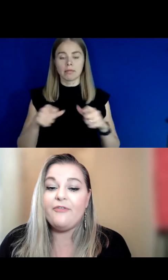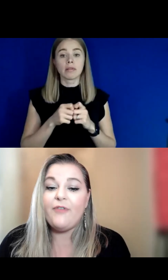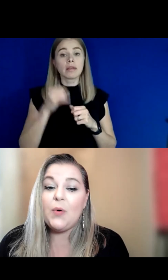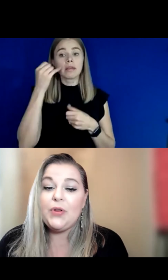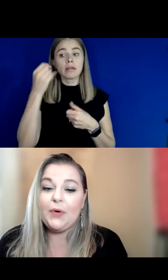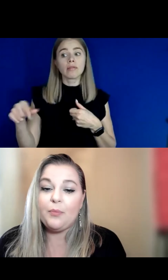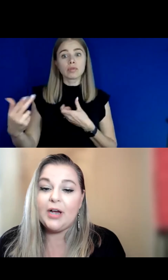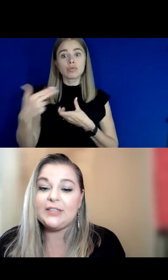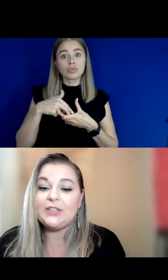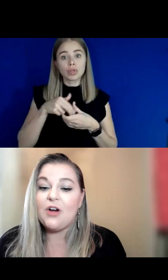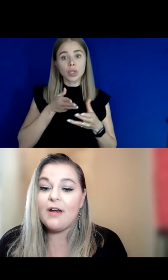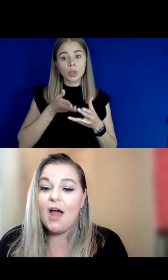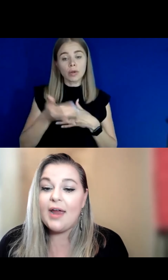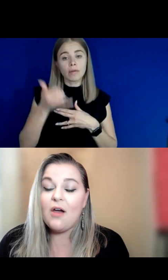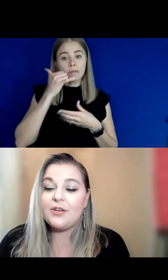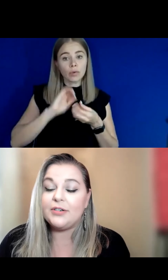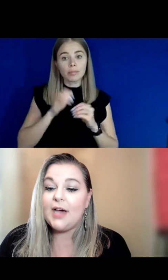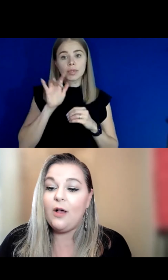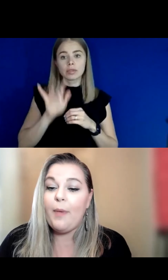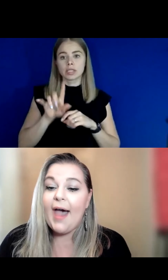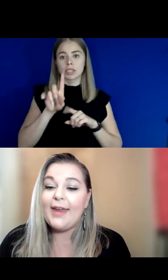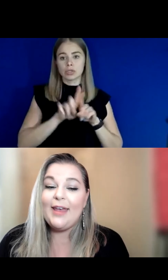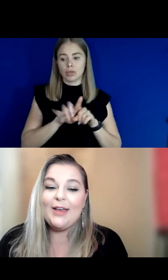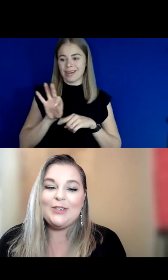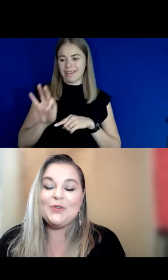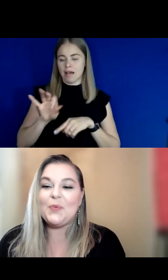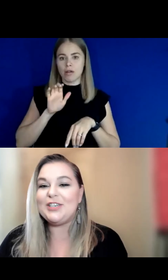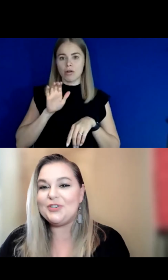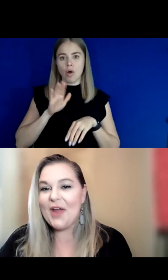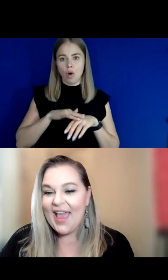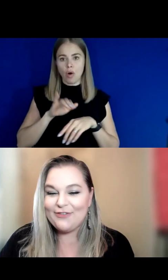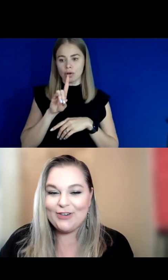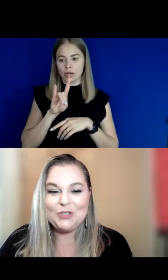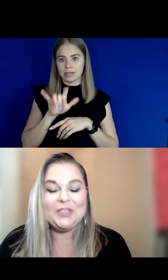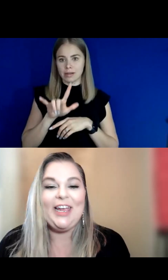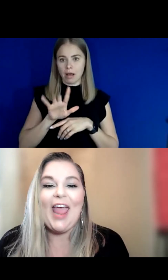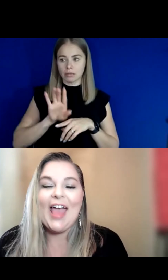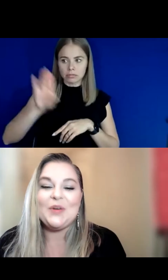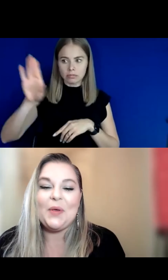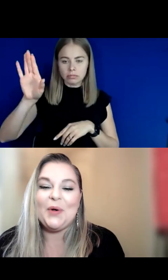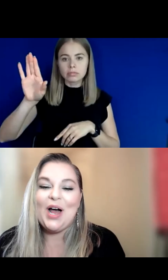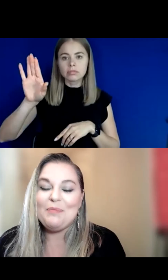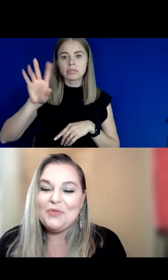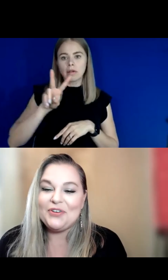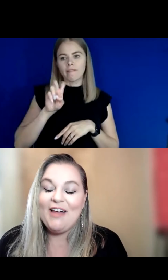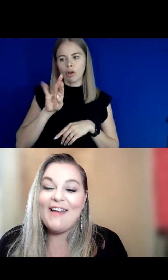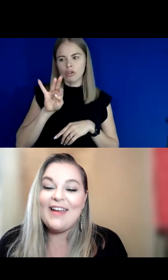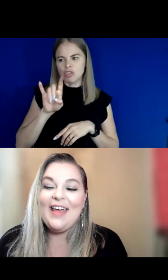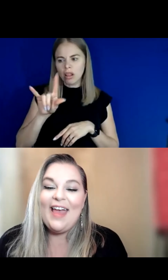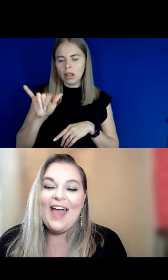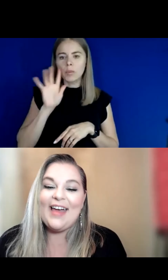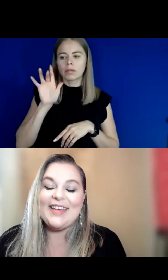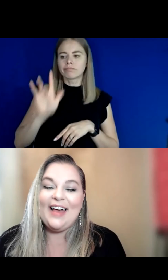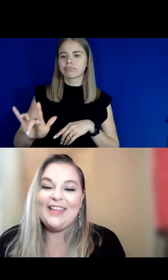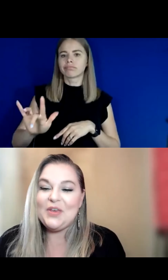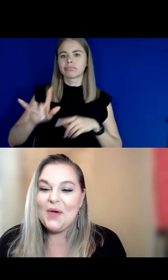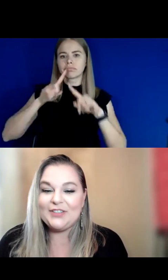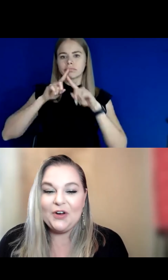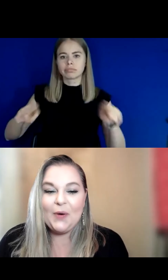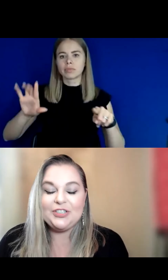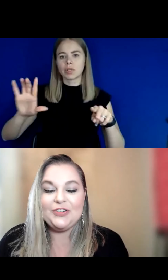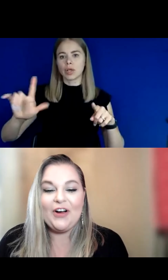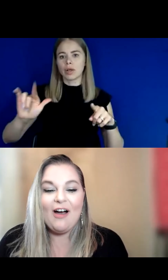us by phone, you can press *9 on your dial pad to raise your hand virtually, and we will unmute your line and